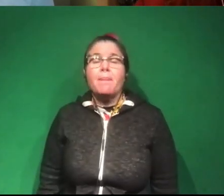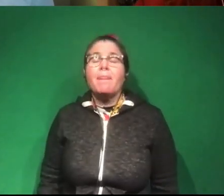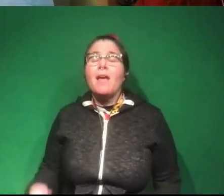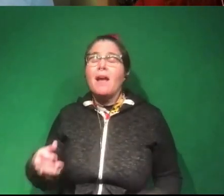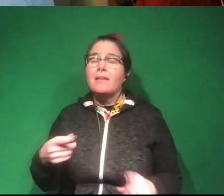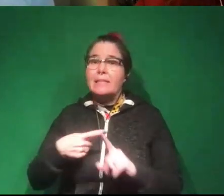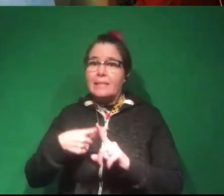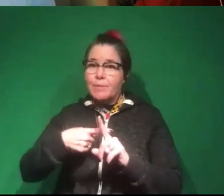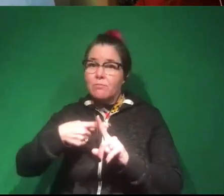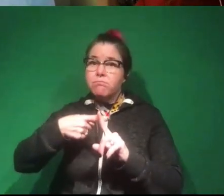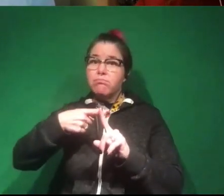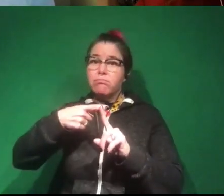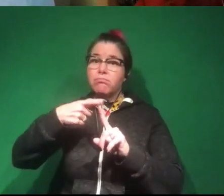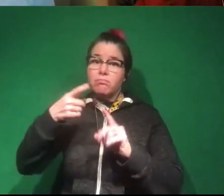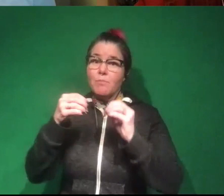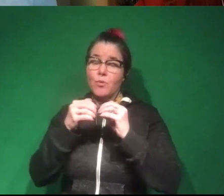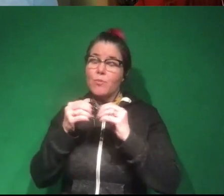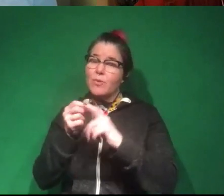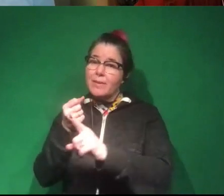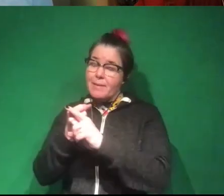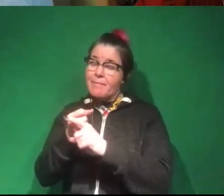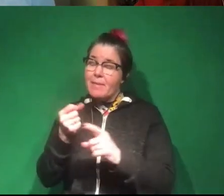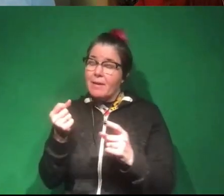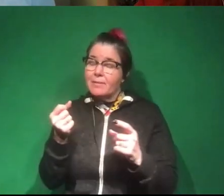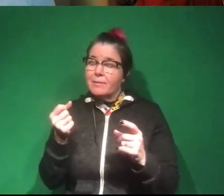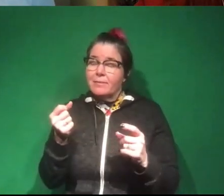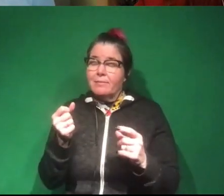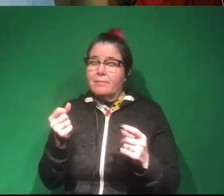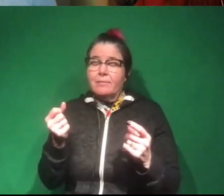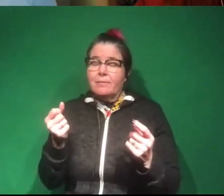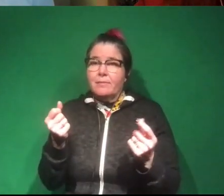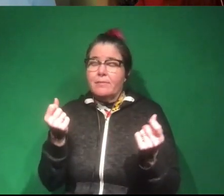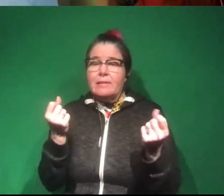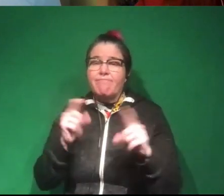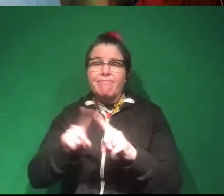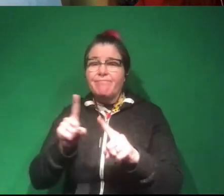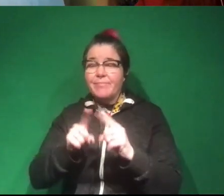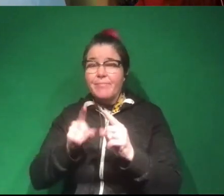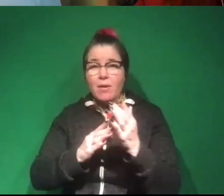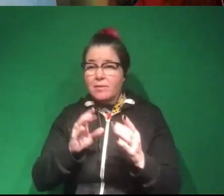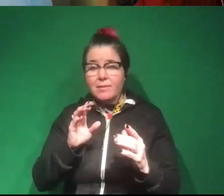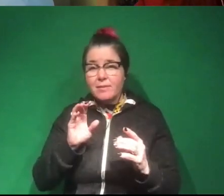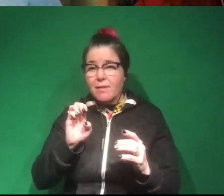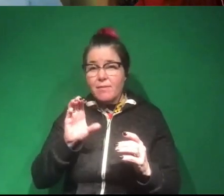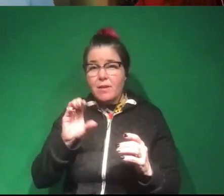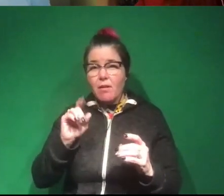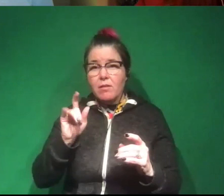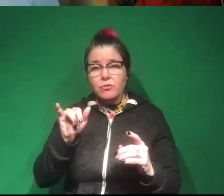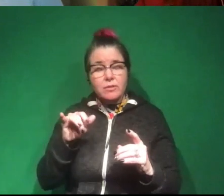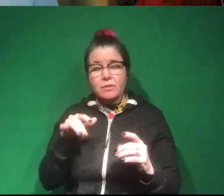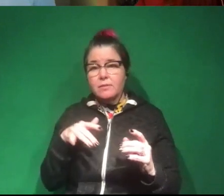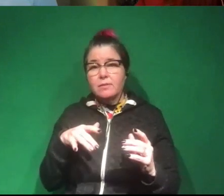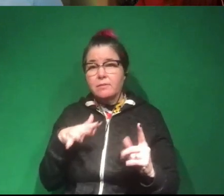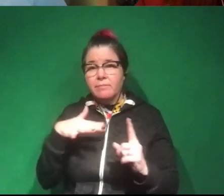temperatures are impacting kind of all sorts of aspects of ecology these days. There's